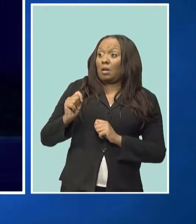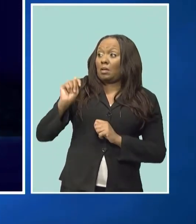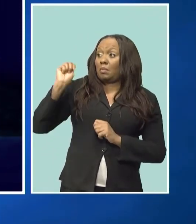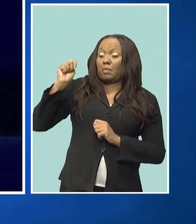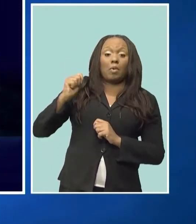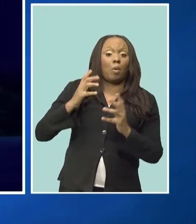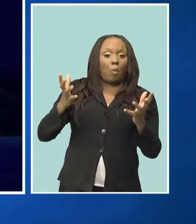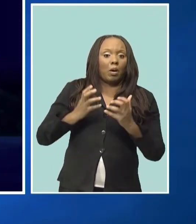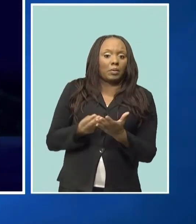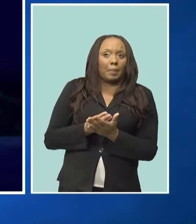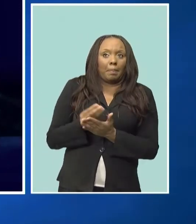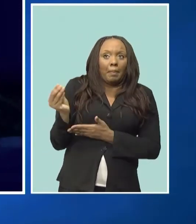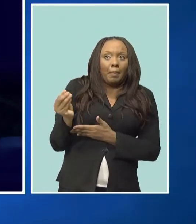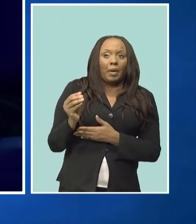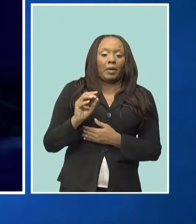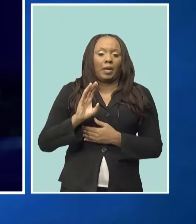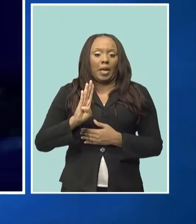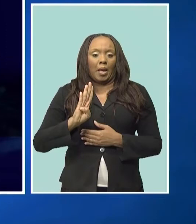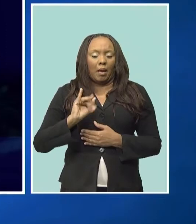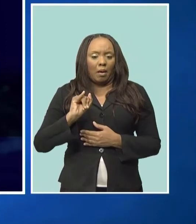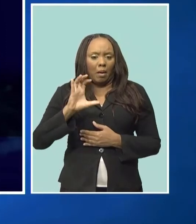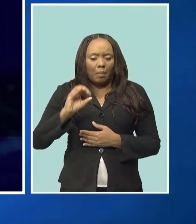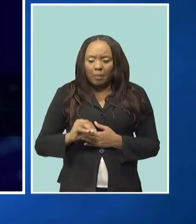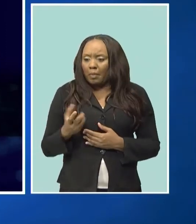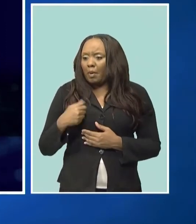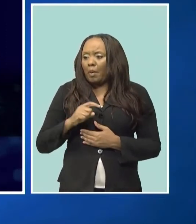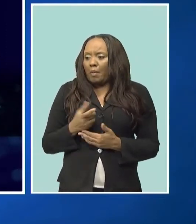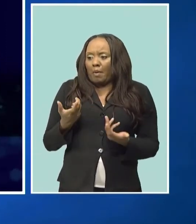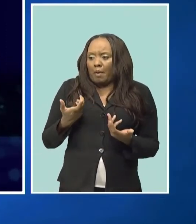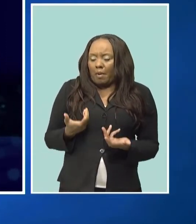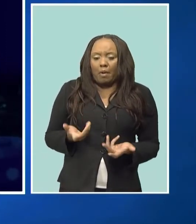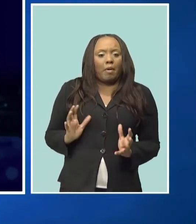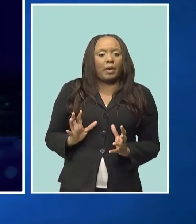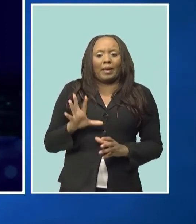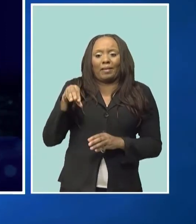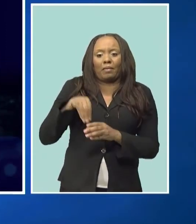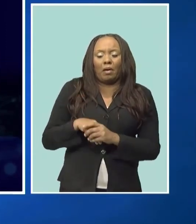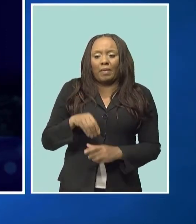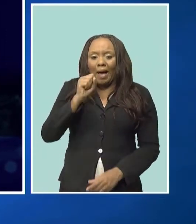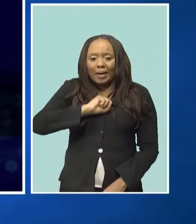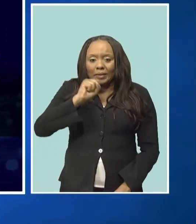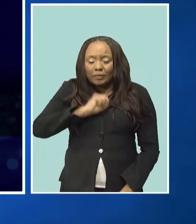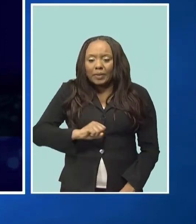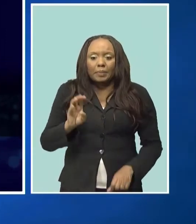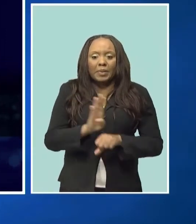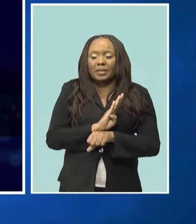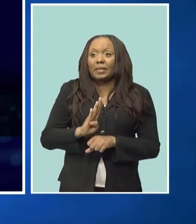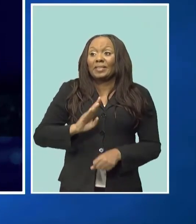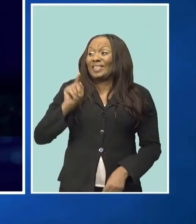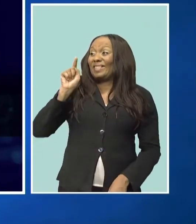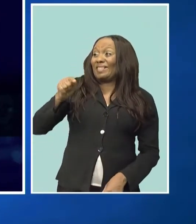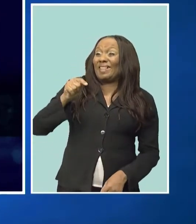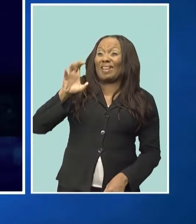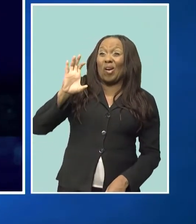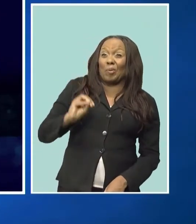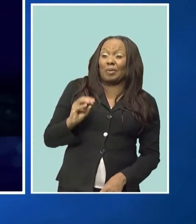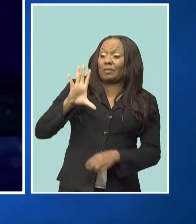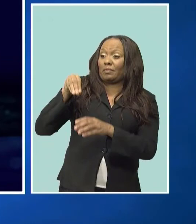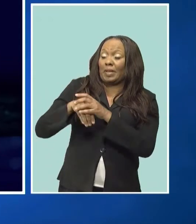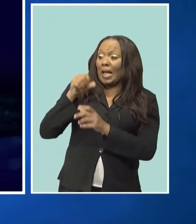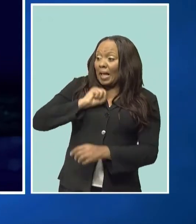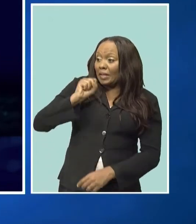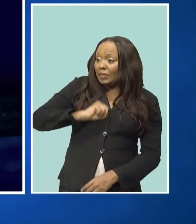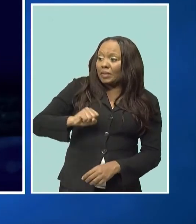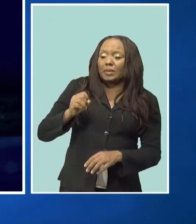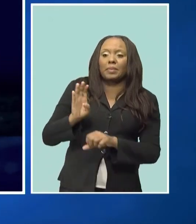are already in this market, and we're already in this market, so it's not as if there were any new entrants coming in. But anyway,